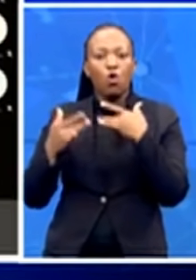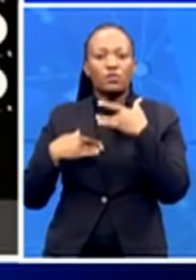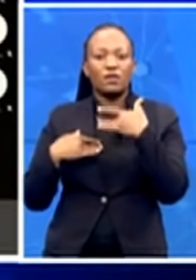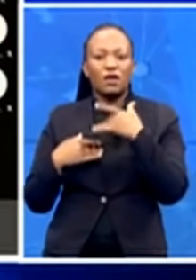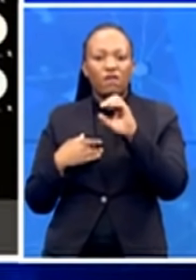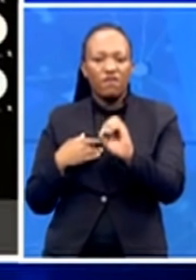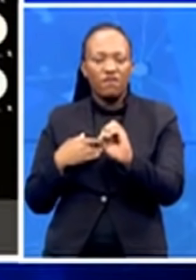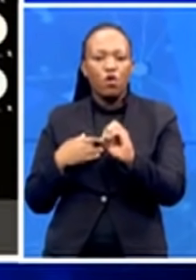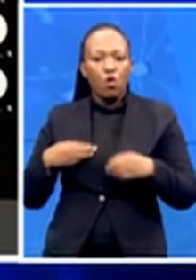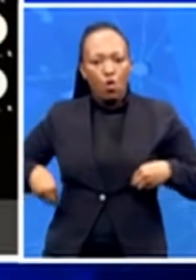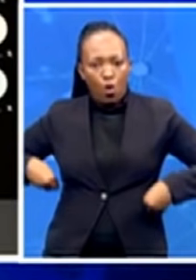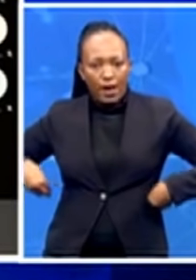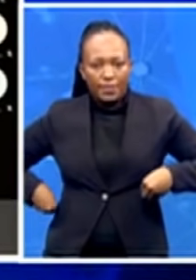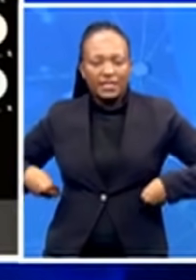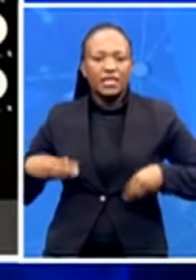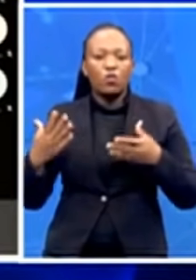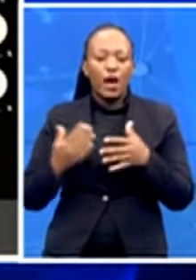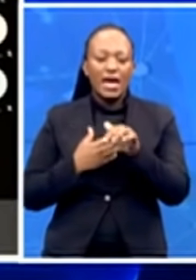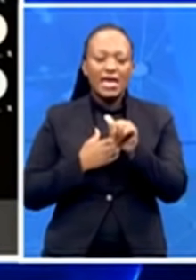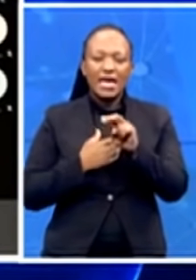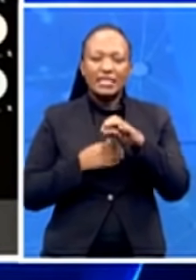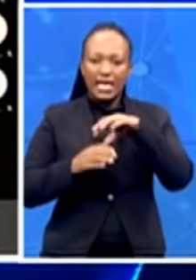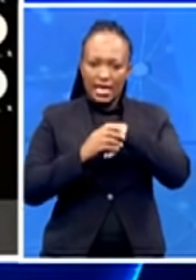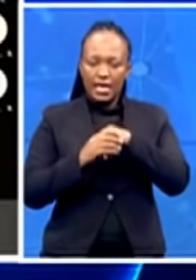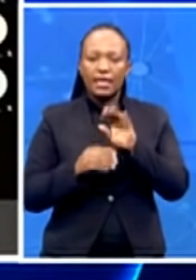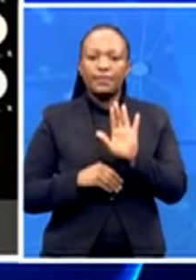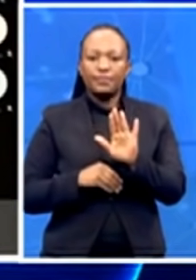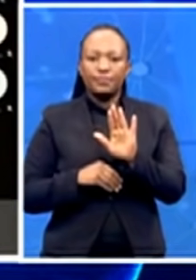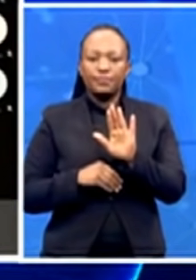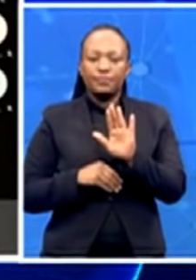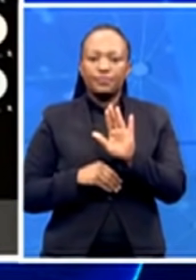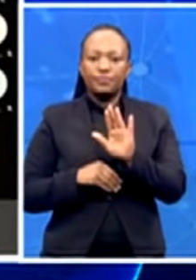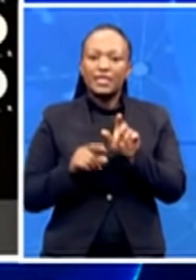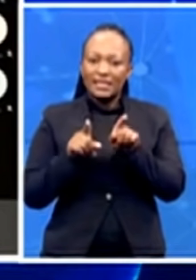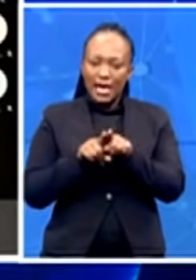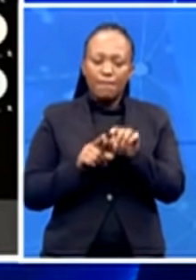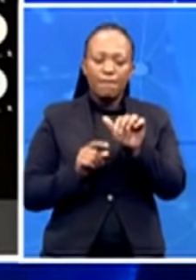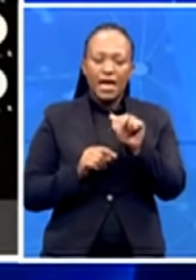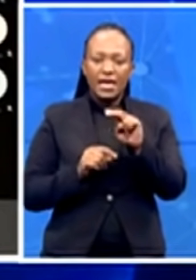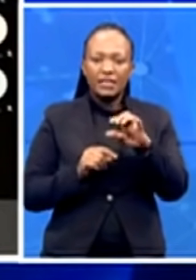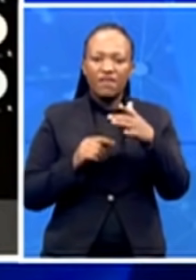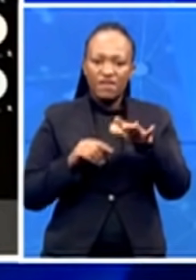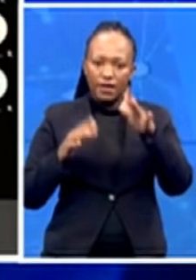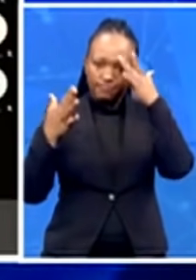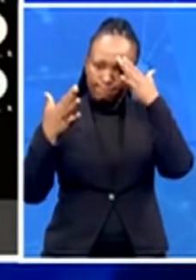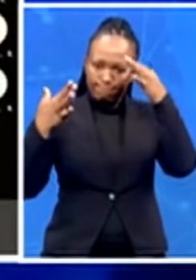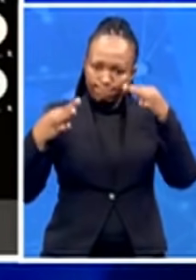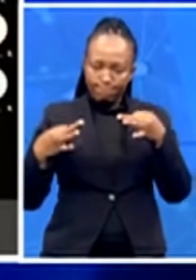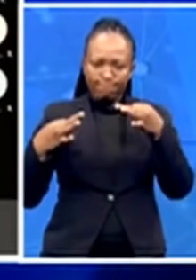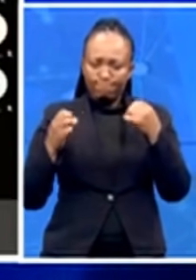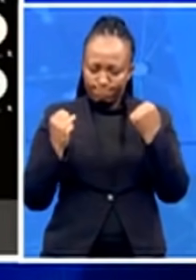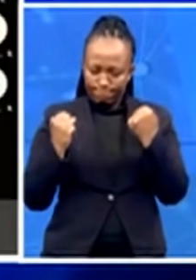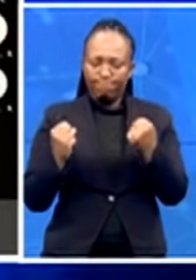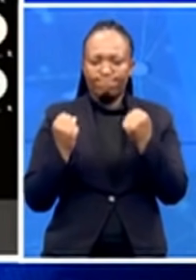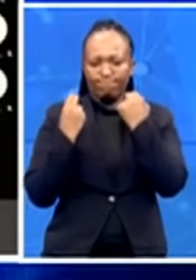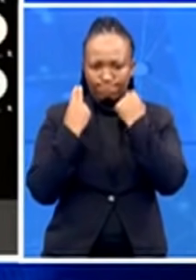ANC, and that the ANC had taken an unequivocal stance in dealing with corruption and sought